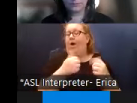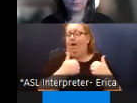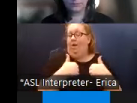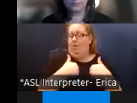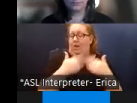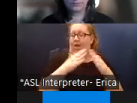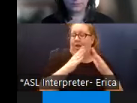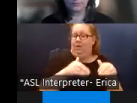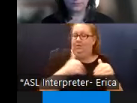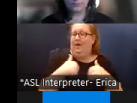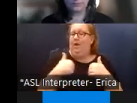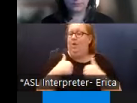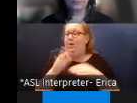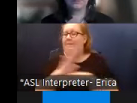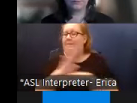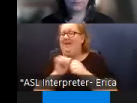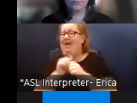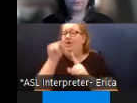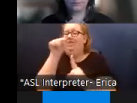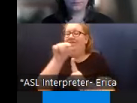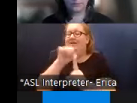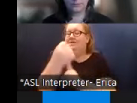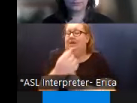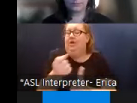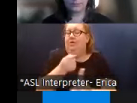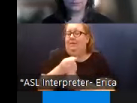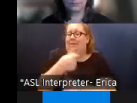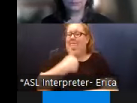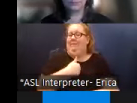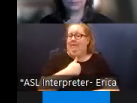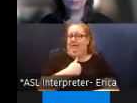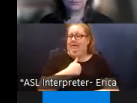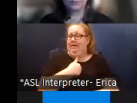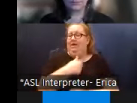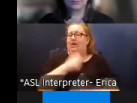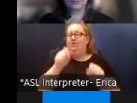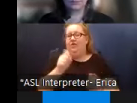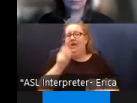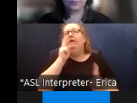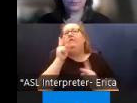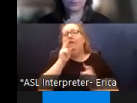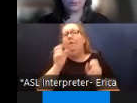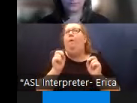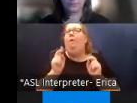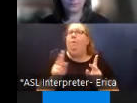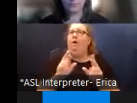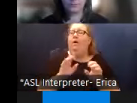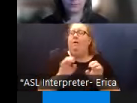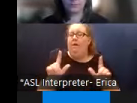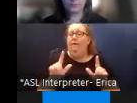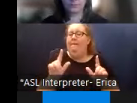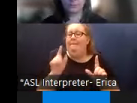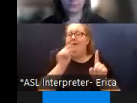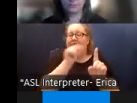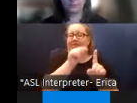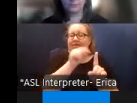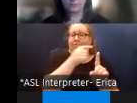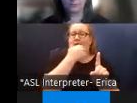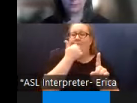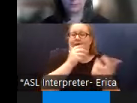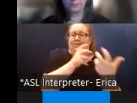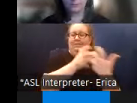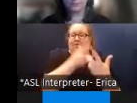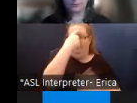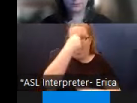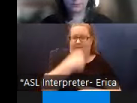own a business. How does this scenario affect me? How does this scenario affect me? And that way they can kind of see like, okay, well, this one is best for me, but might